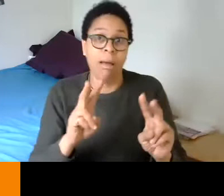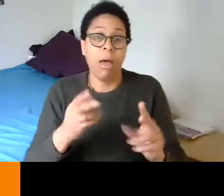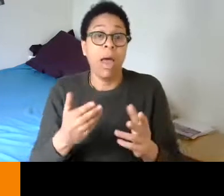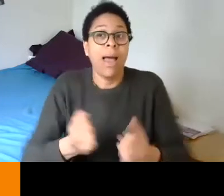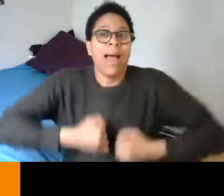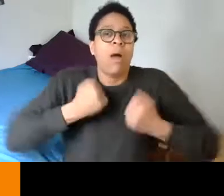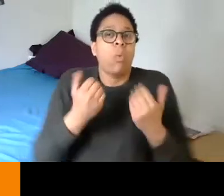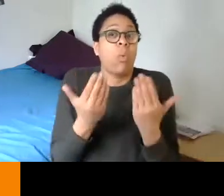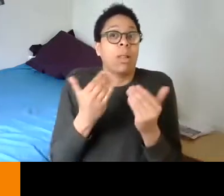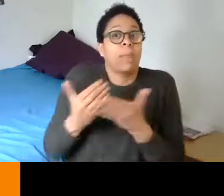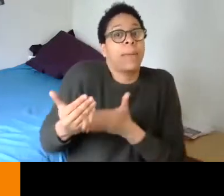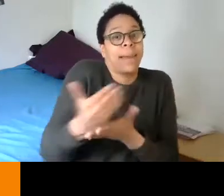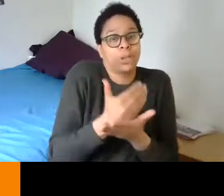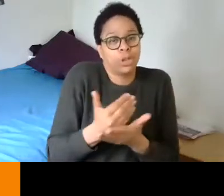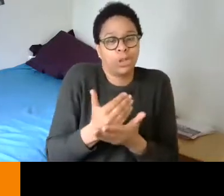is